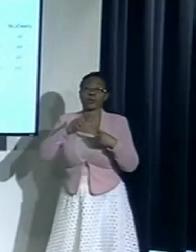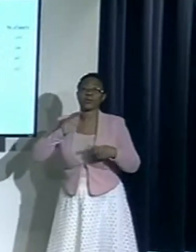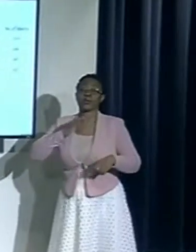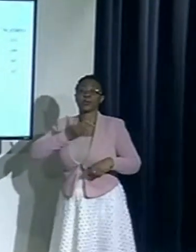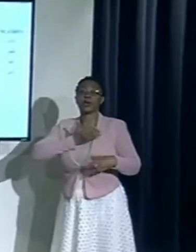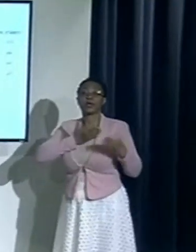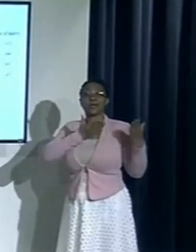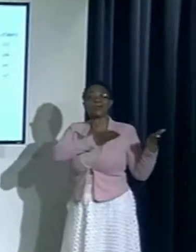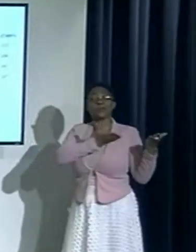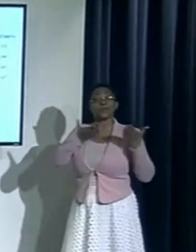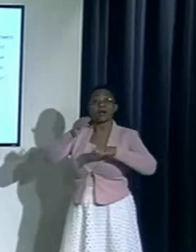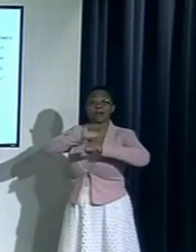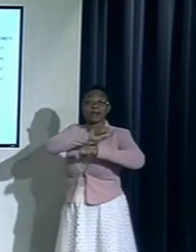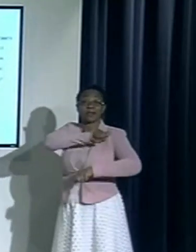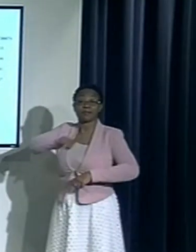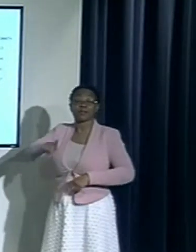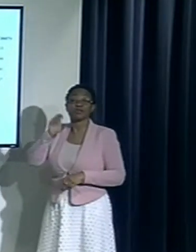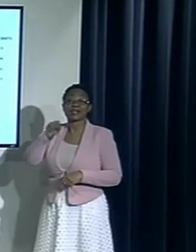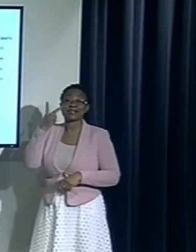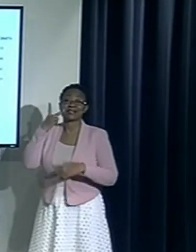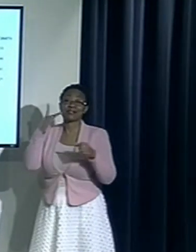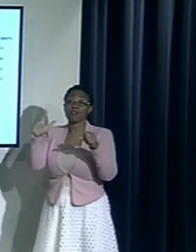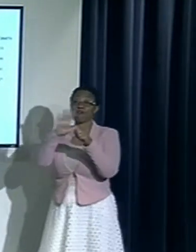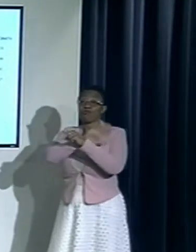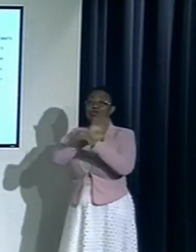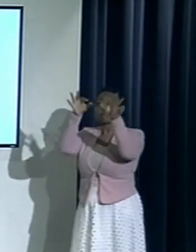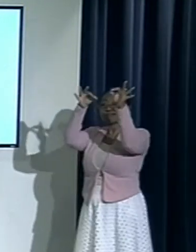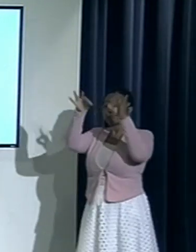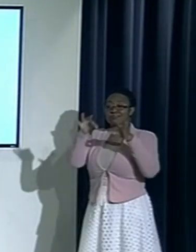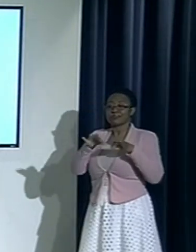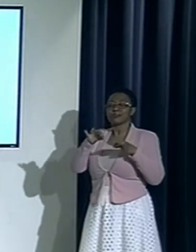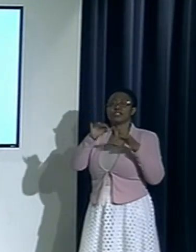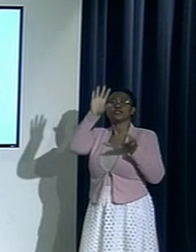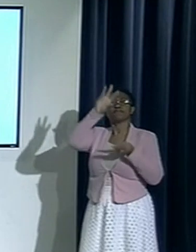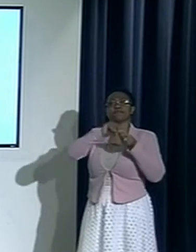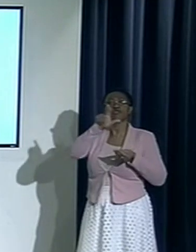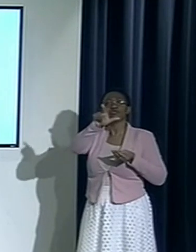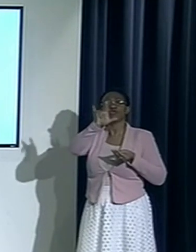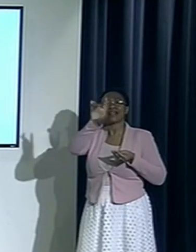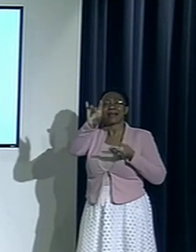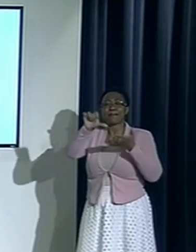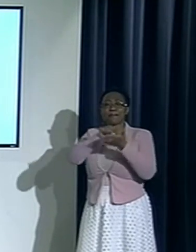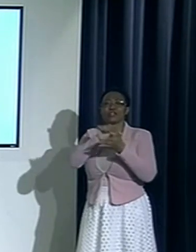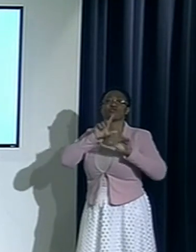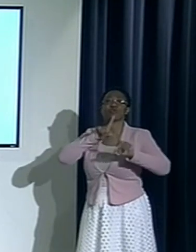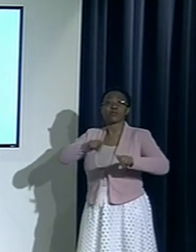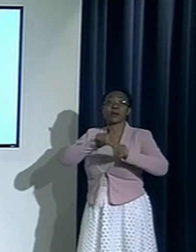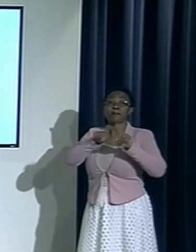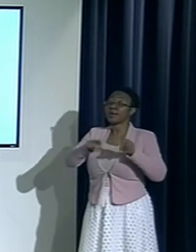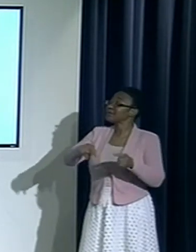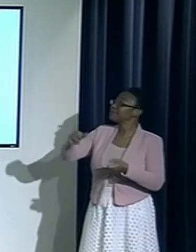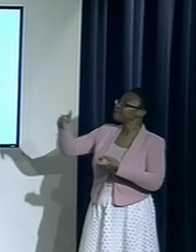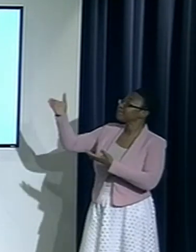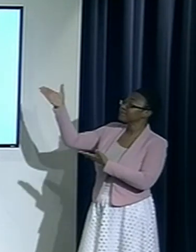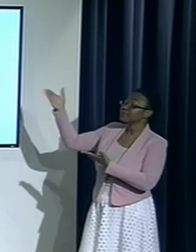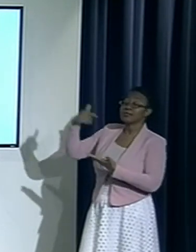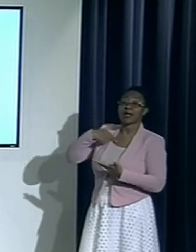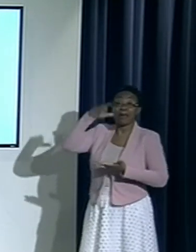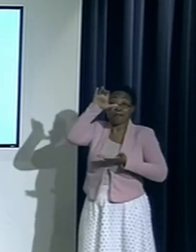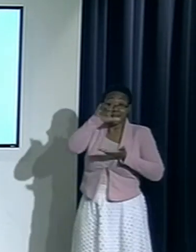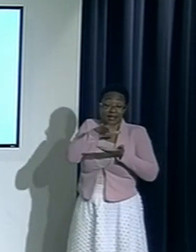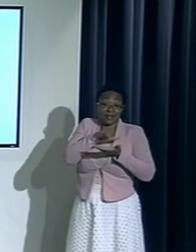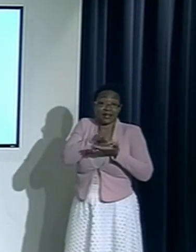bring our employees back. And you can see the full details of the 28-page report. But here is what I